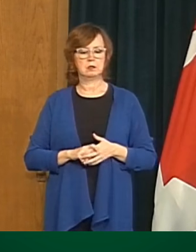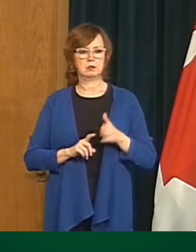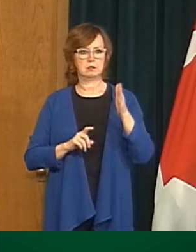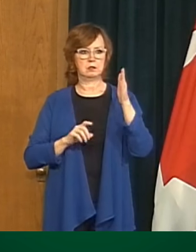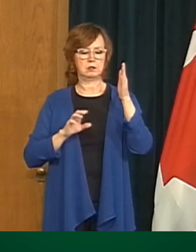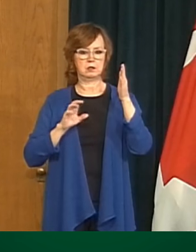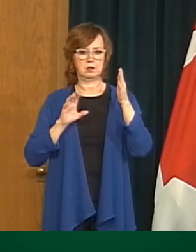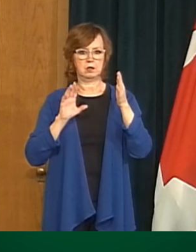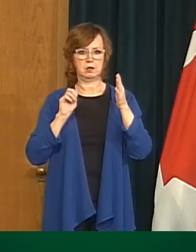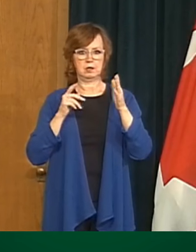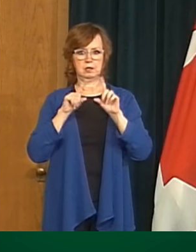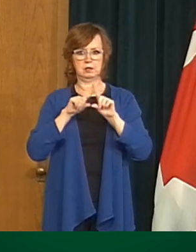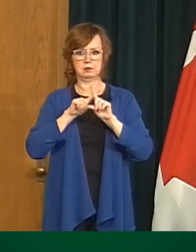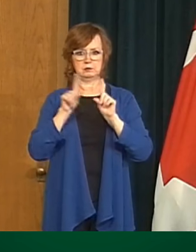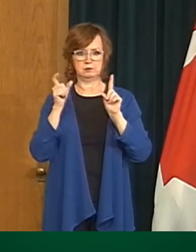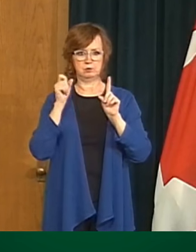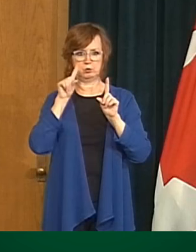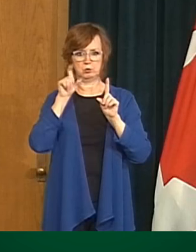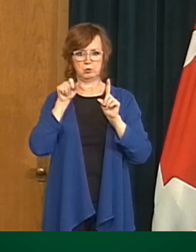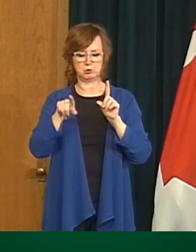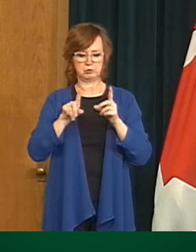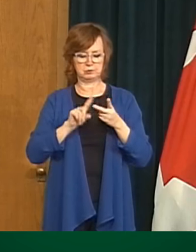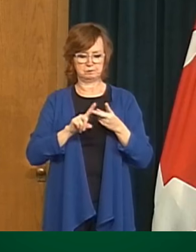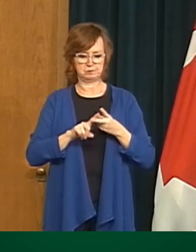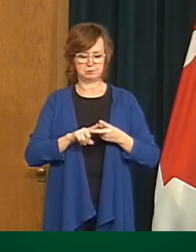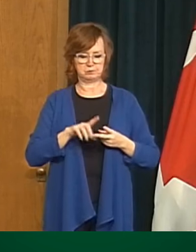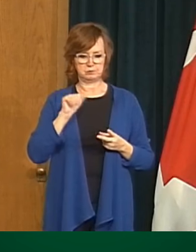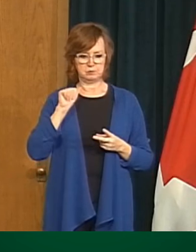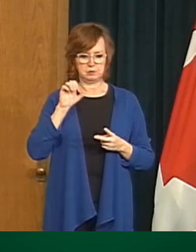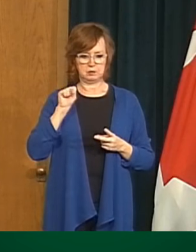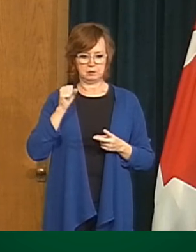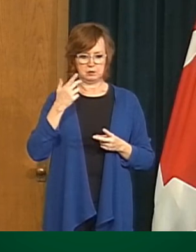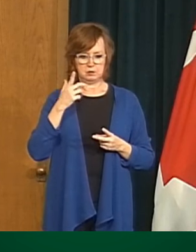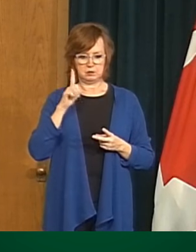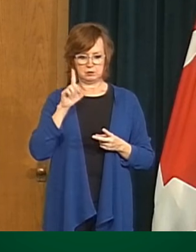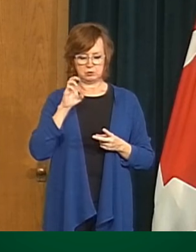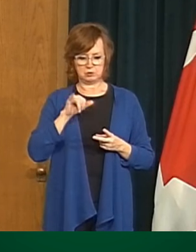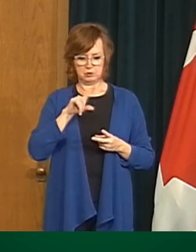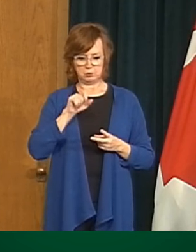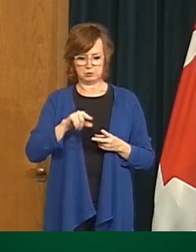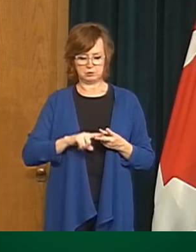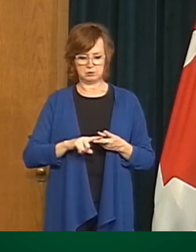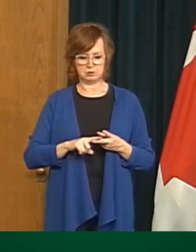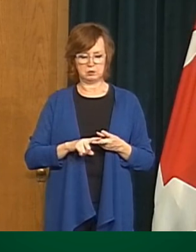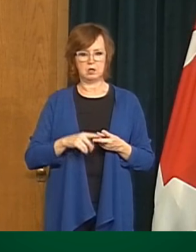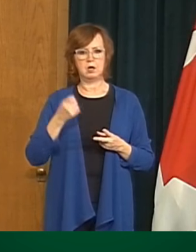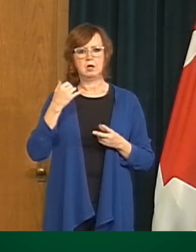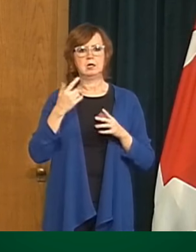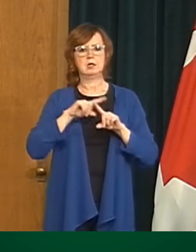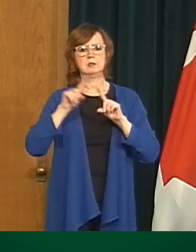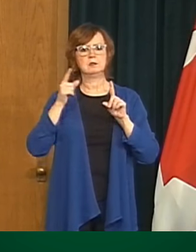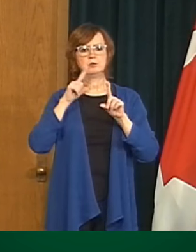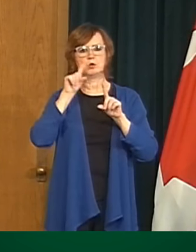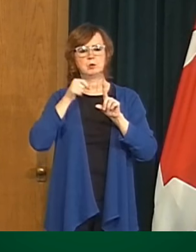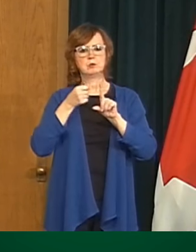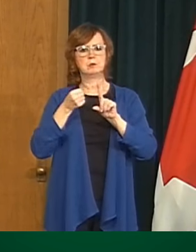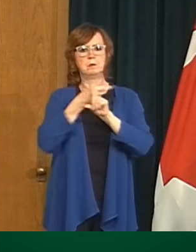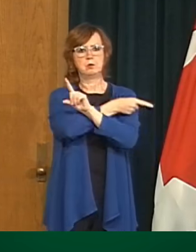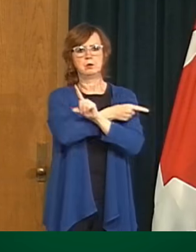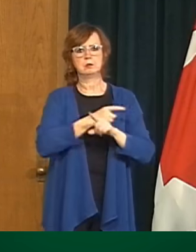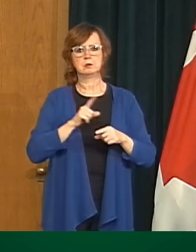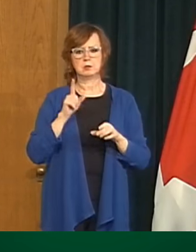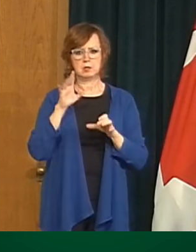Not relating to a Loche, but with elections, Saskatchewan not being able